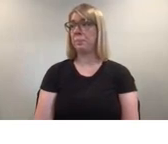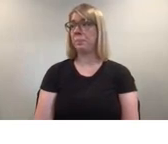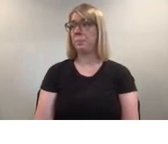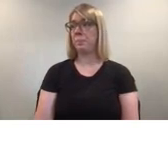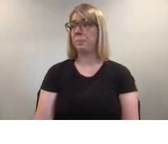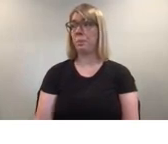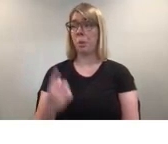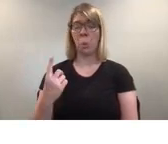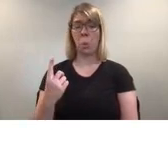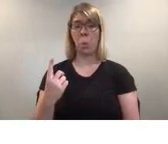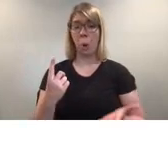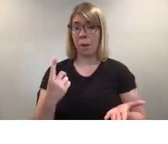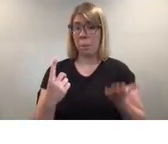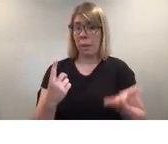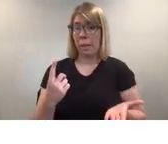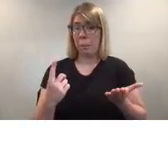One maybe.